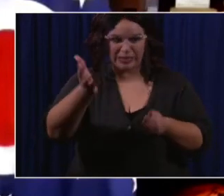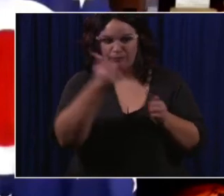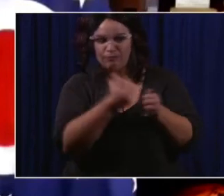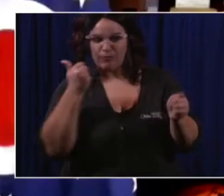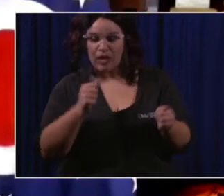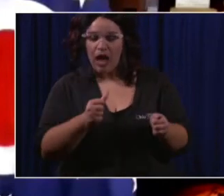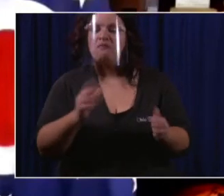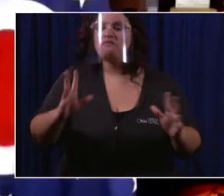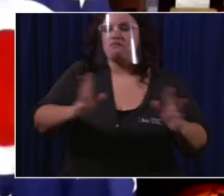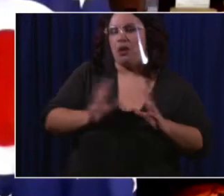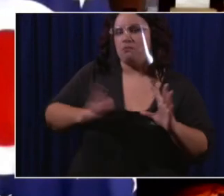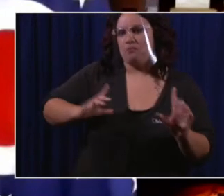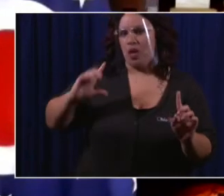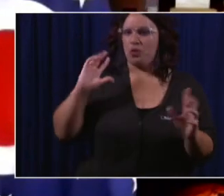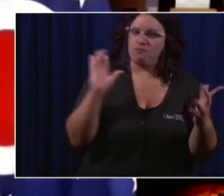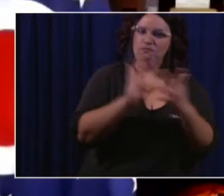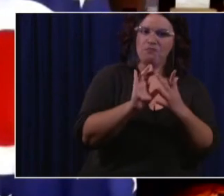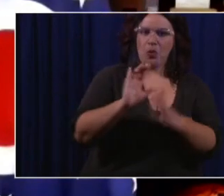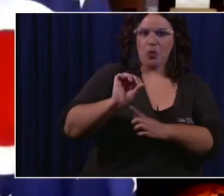back with